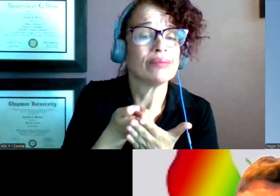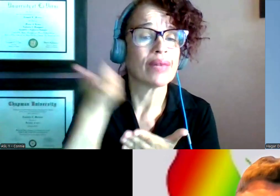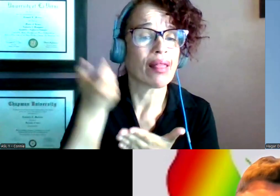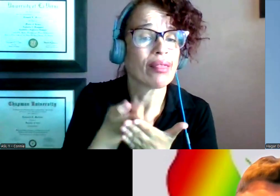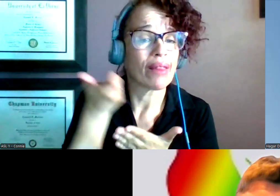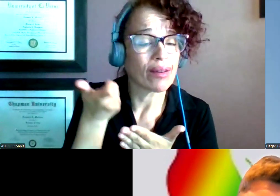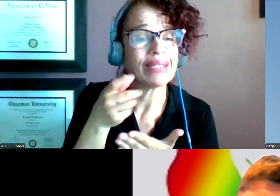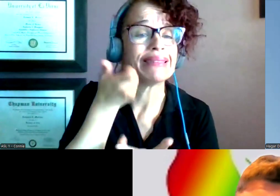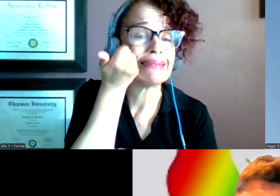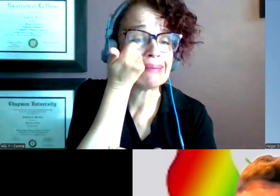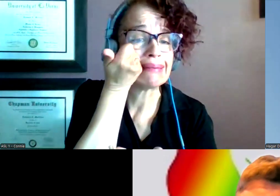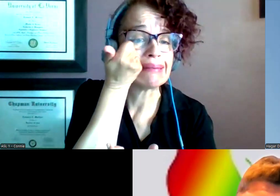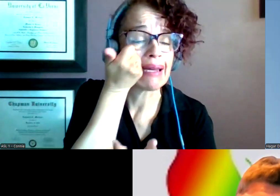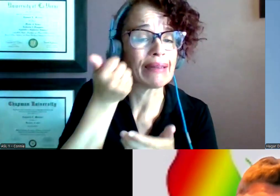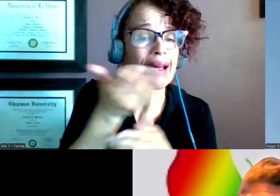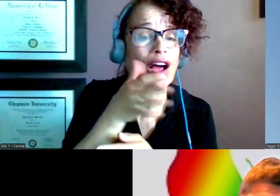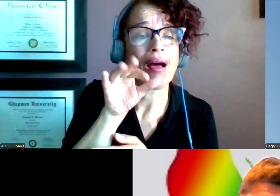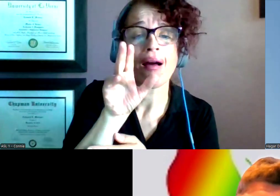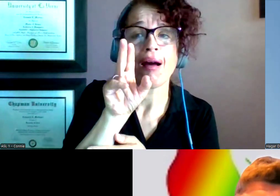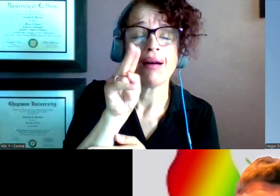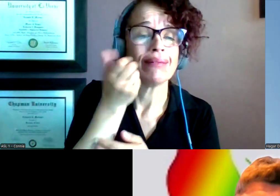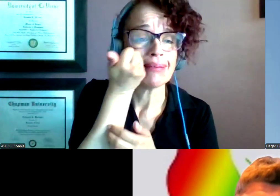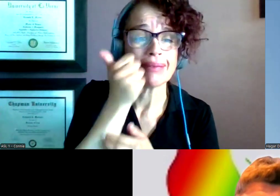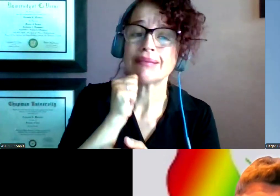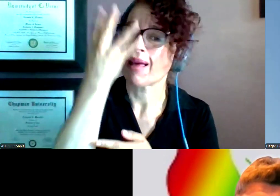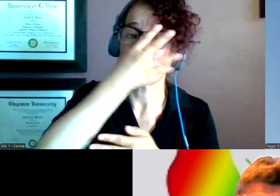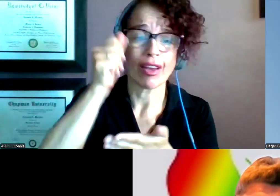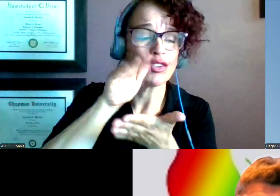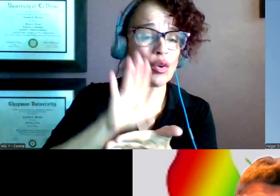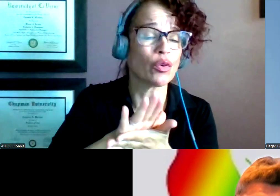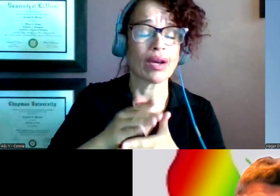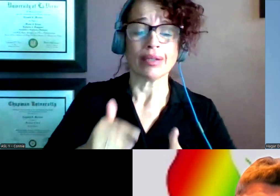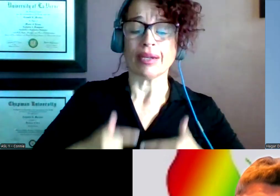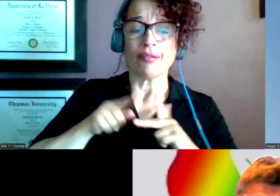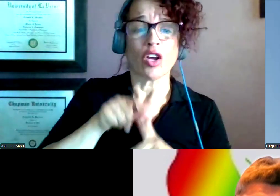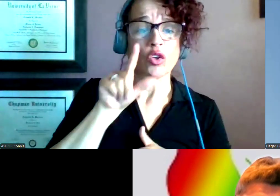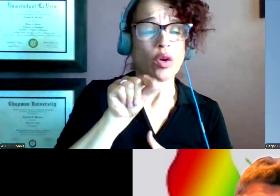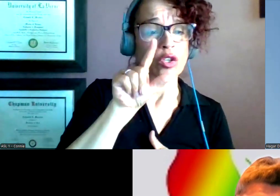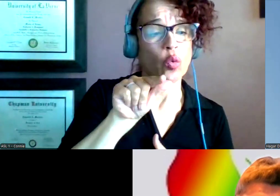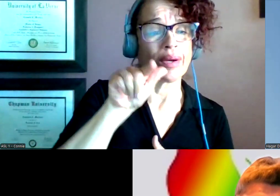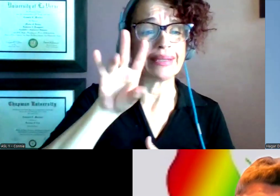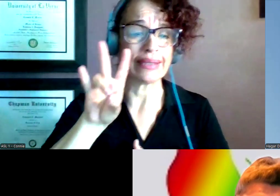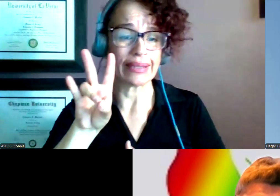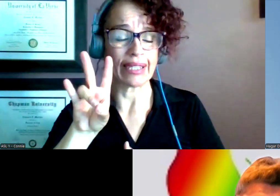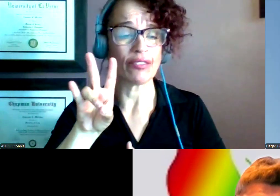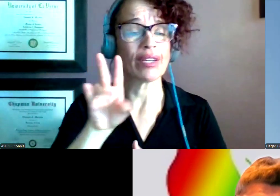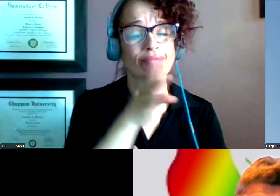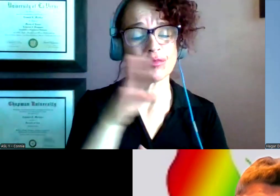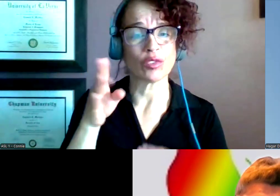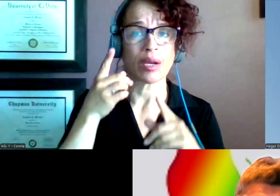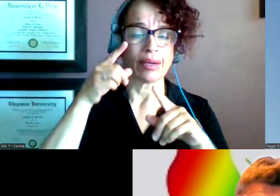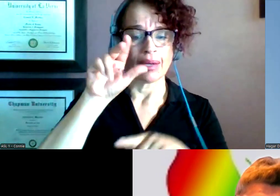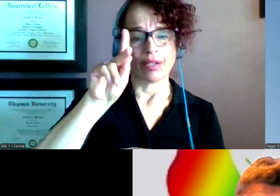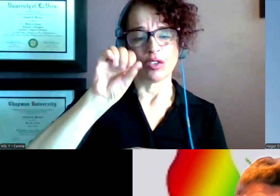elimination of dental coverage in Medi-Cal for undocumented immigrants beginning July 1st, 2027. To achieve DACLAC's